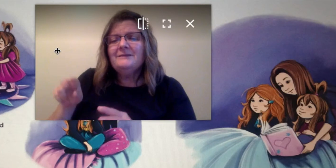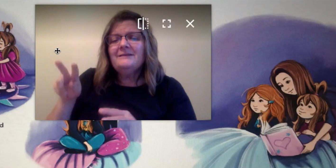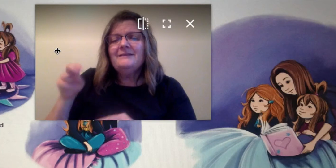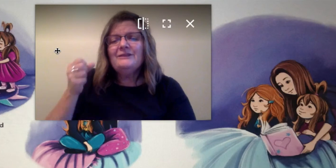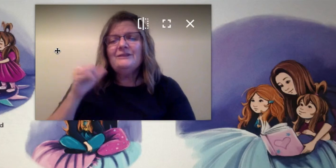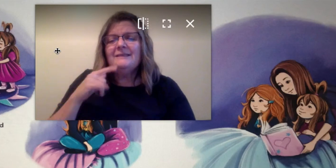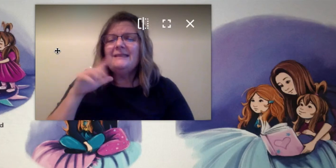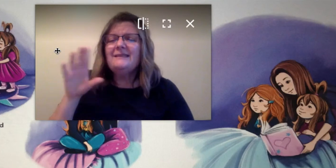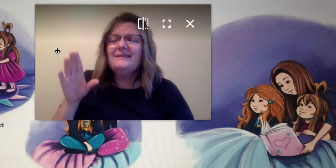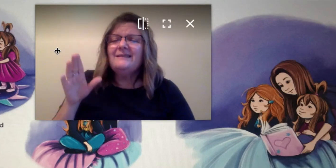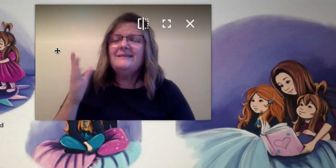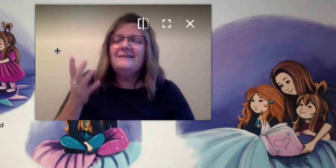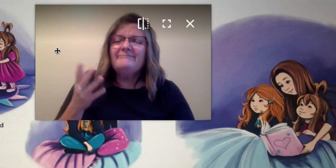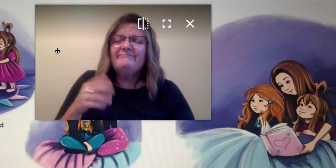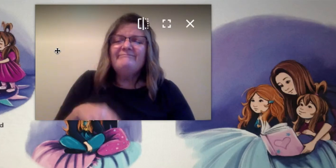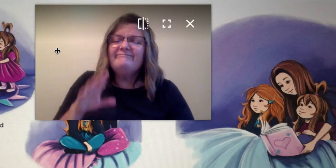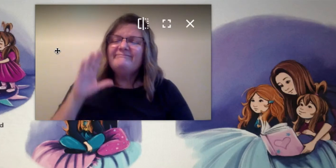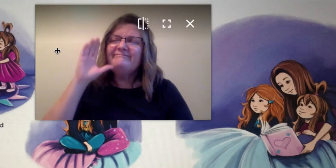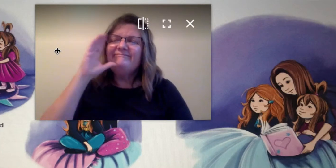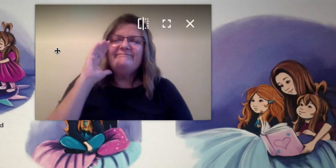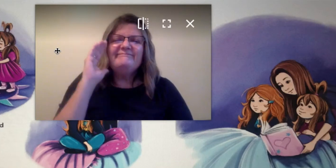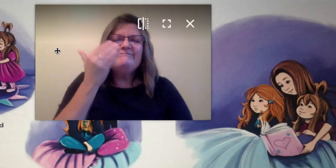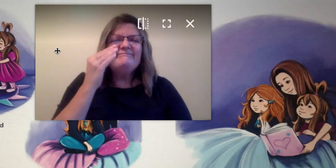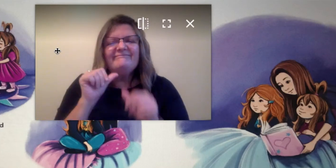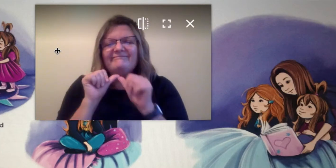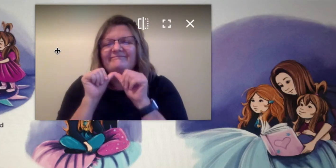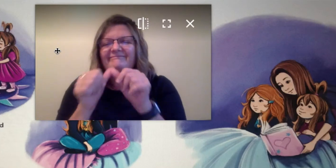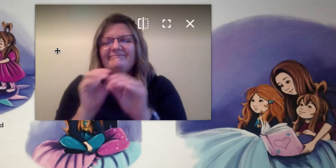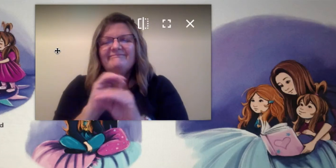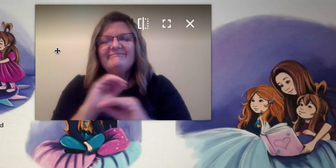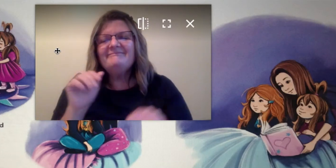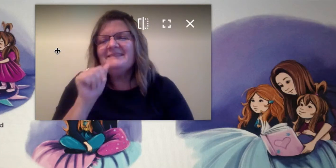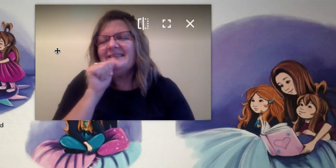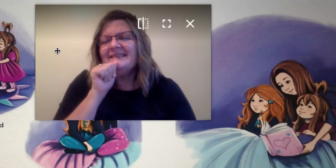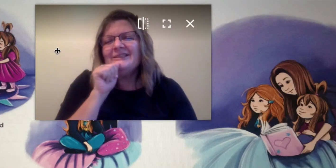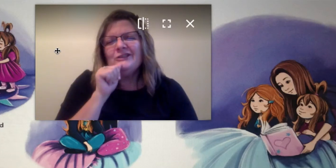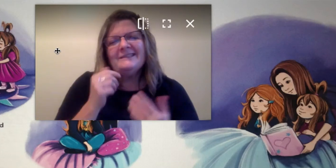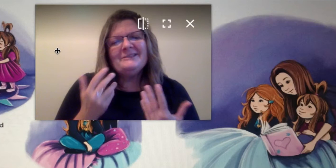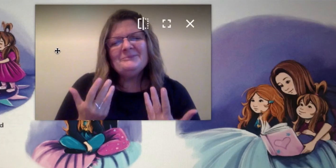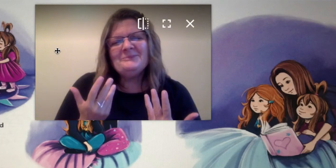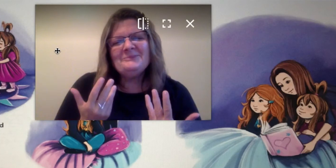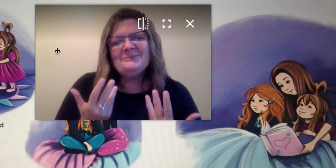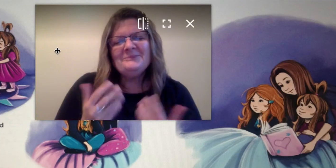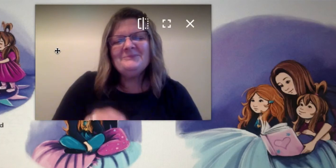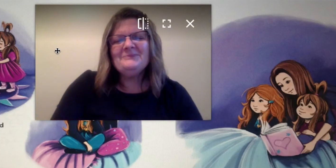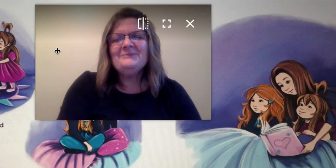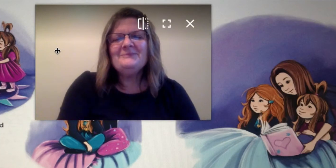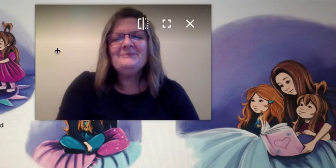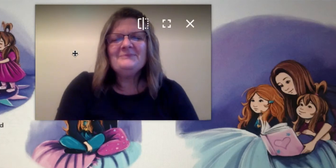Shay squirmed until she could no longer hold in her secret.